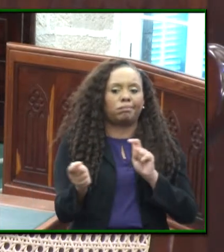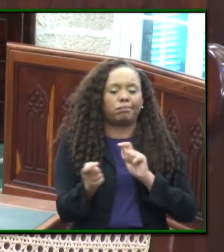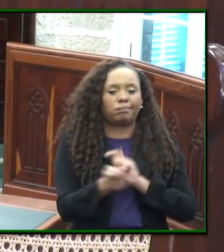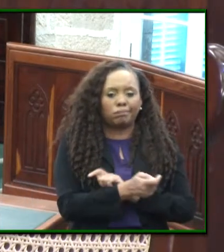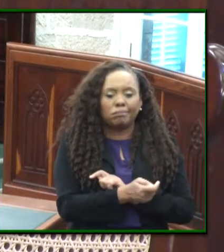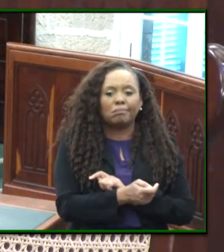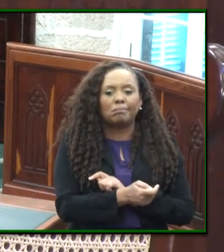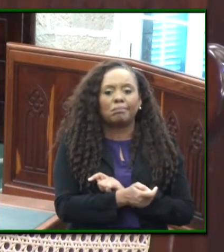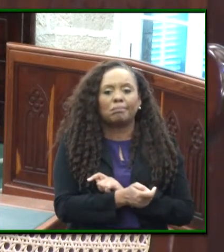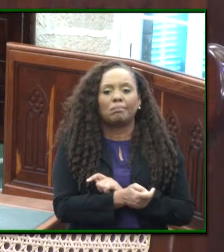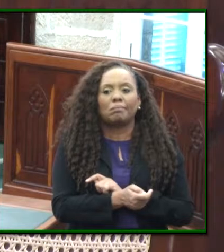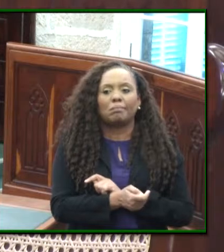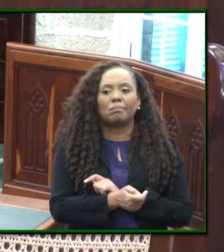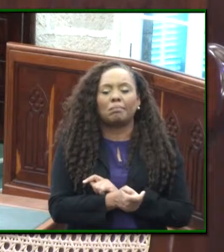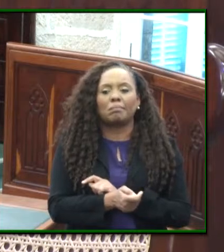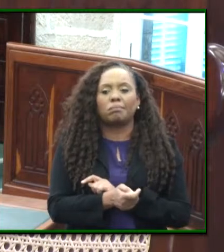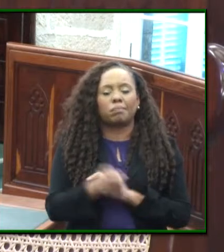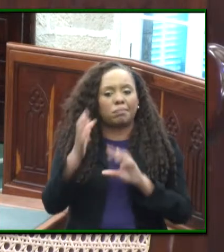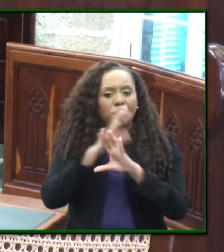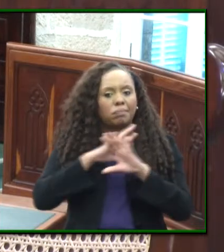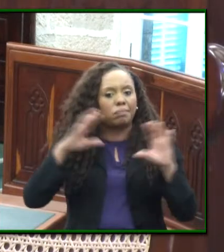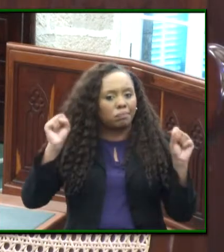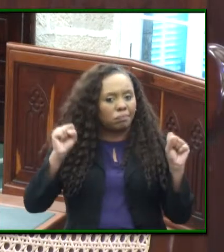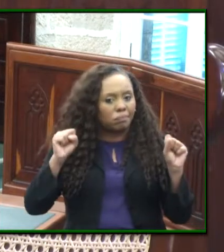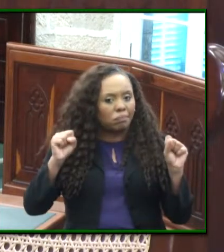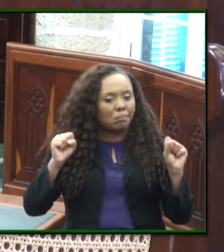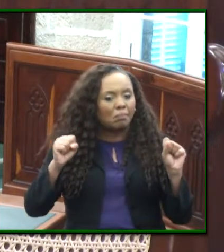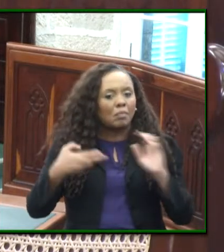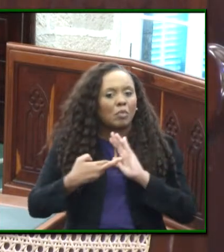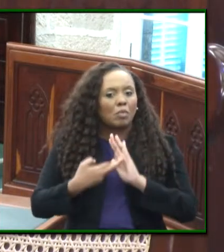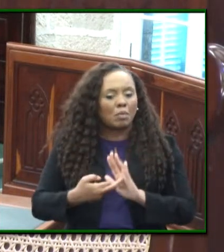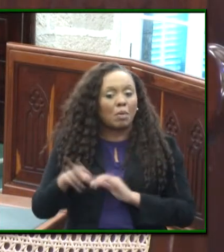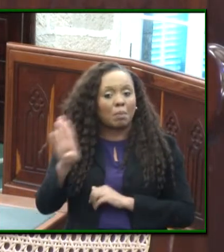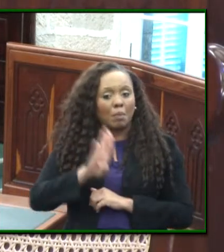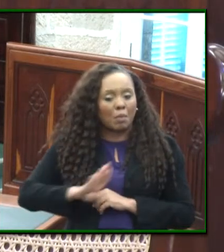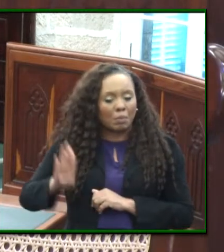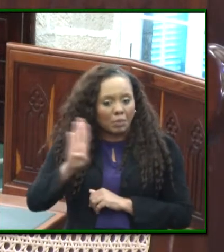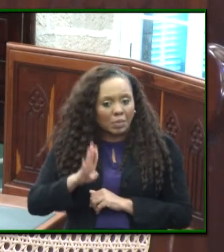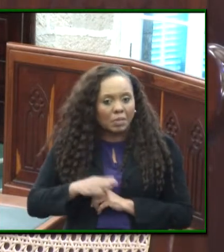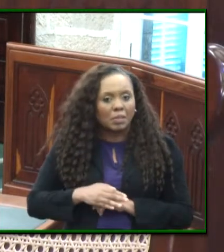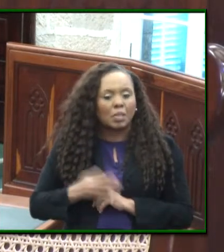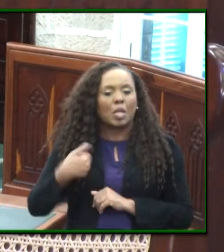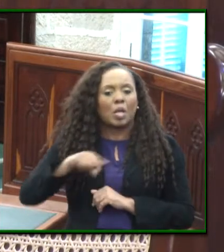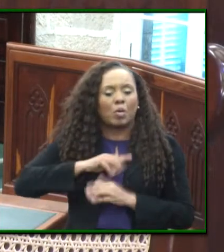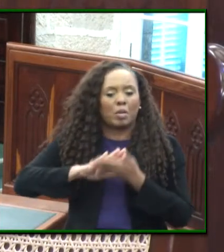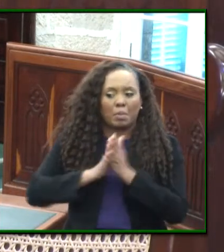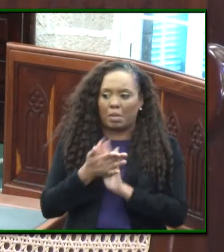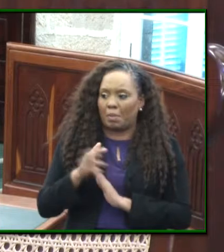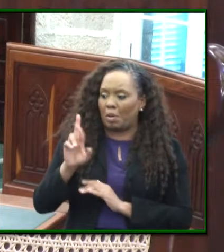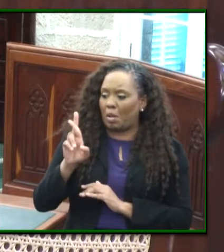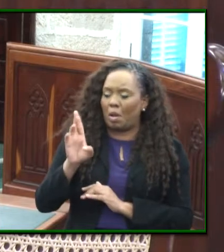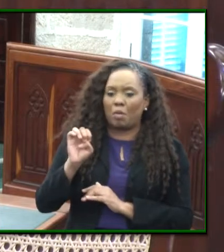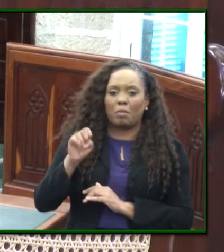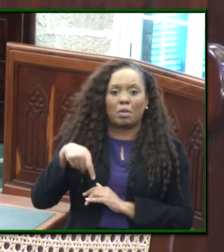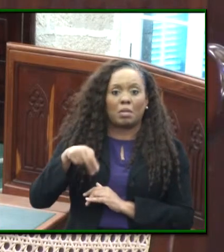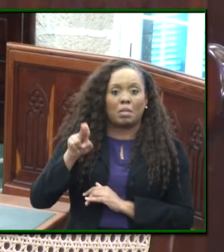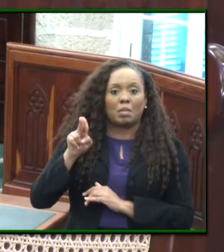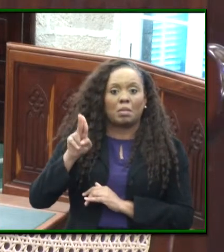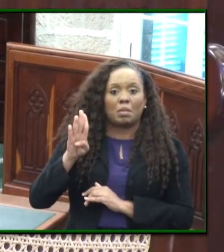so being a Barbadian, that the status of republicanism was